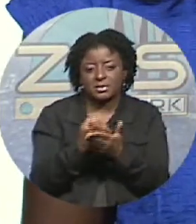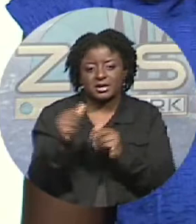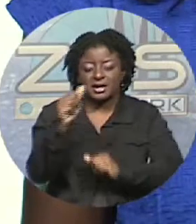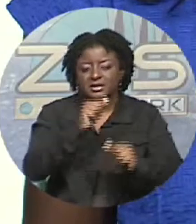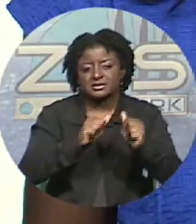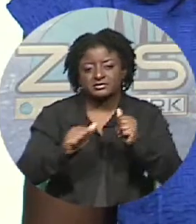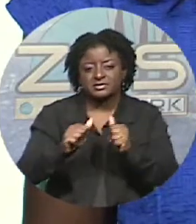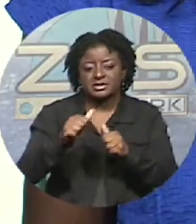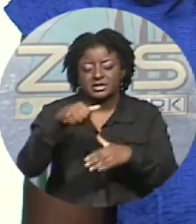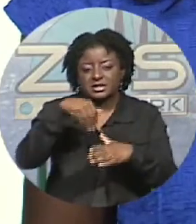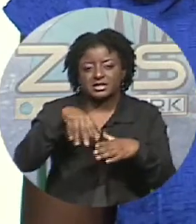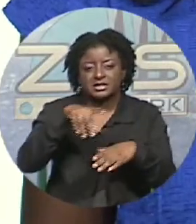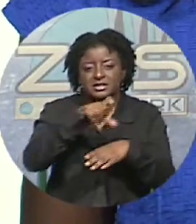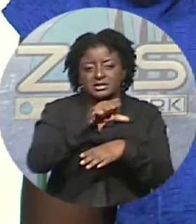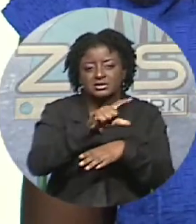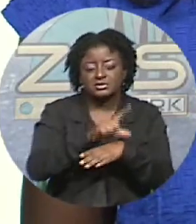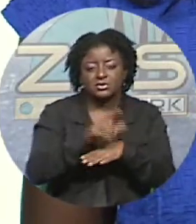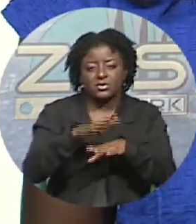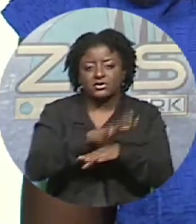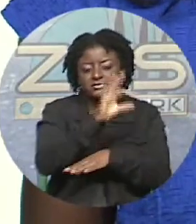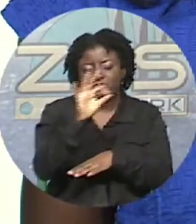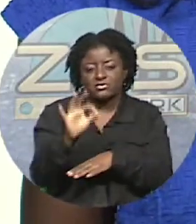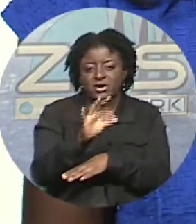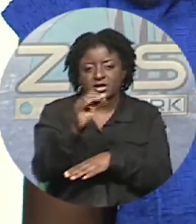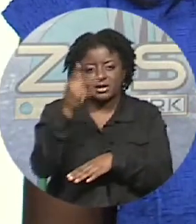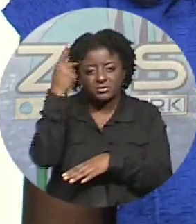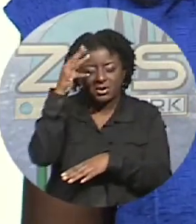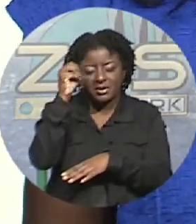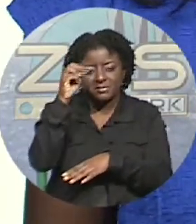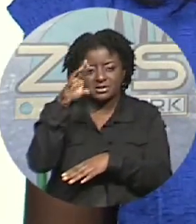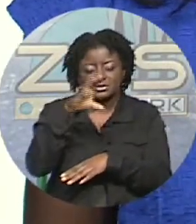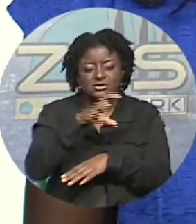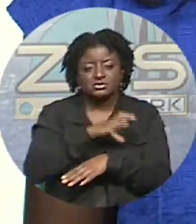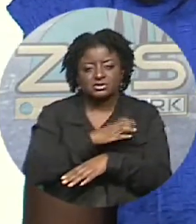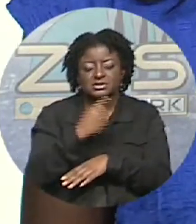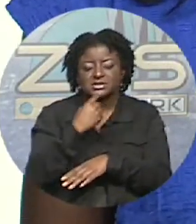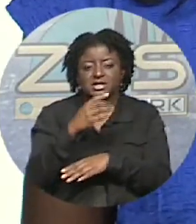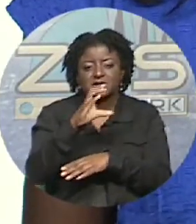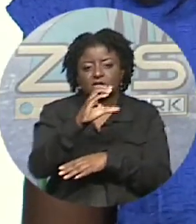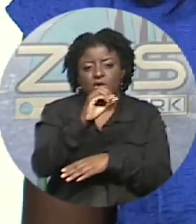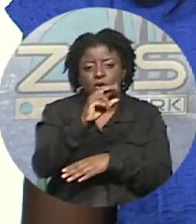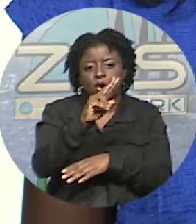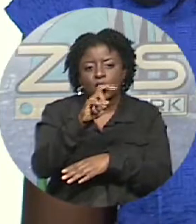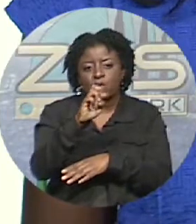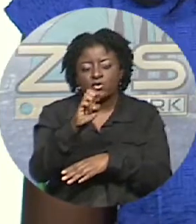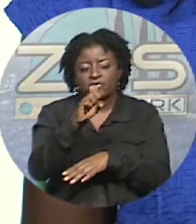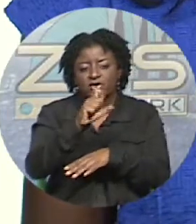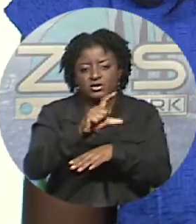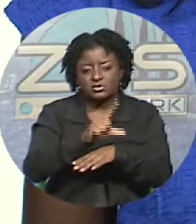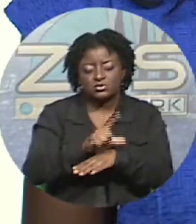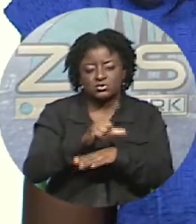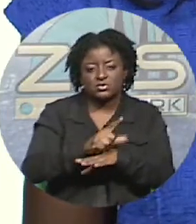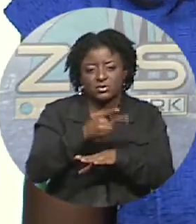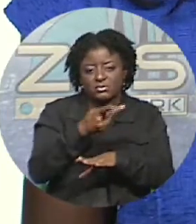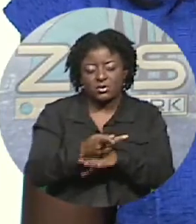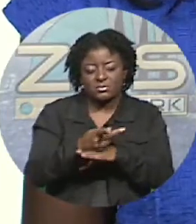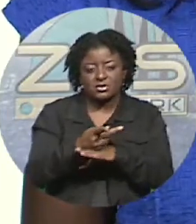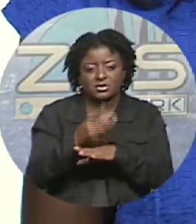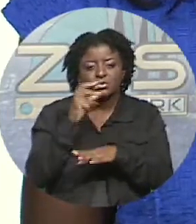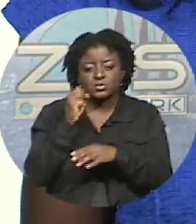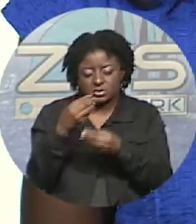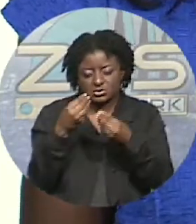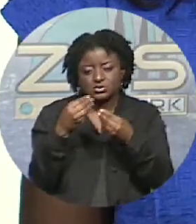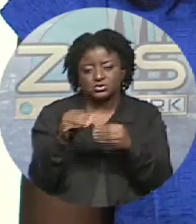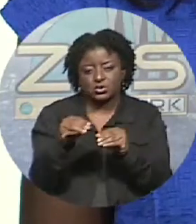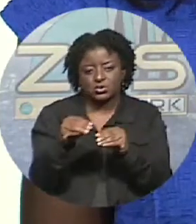the Right Honorable Perry Christie confirmed that the Cove Eleuthera property has been sold. The nation's leader believes transactions like these will go a